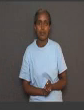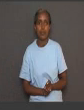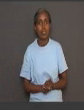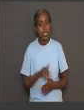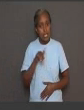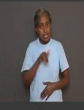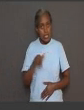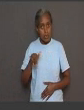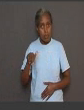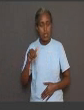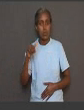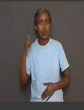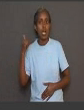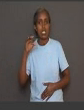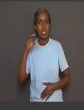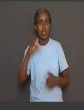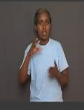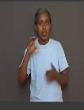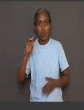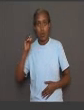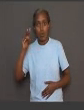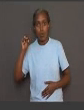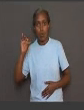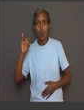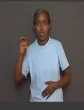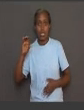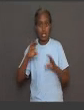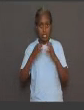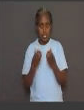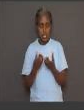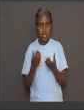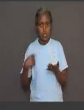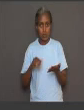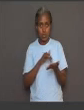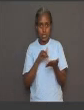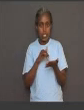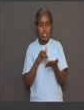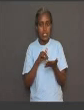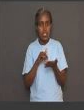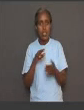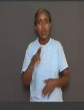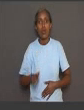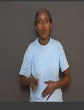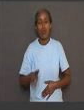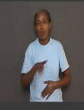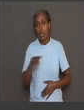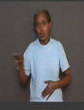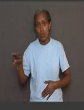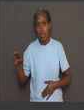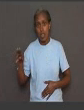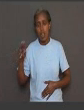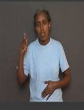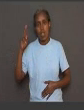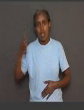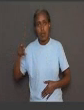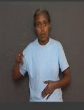Similar to the other conic sections we have studied, a horizontal hyperbola with a